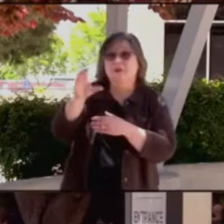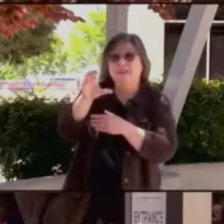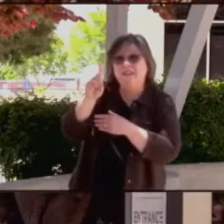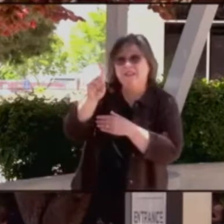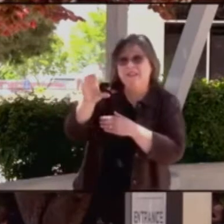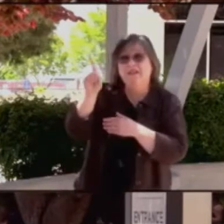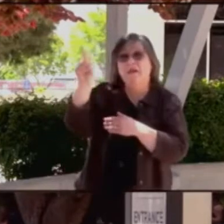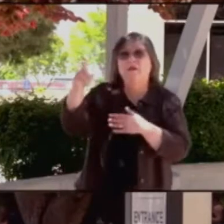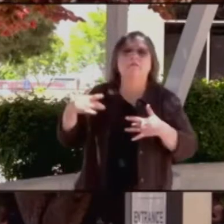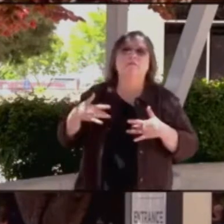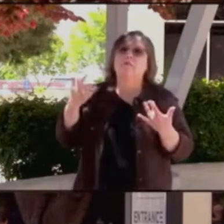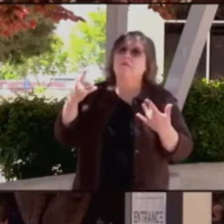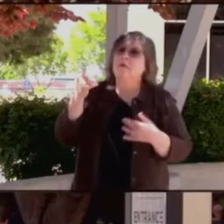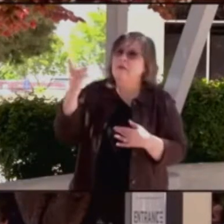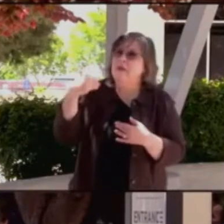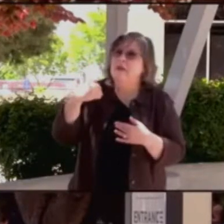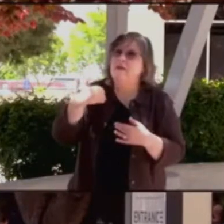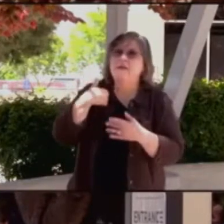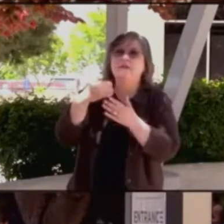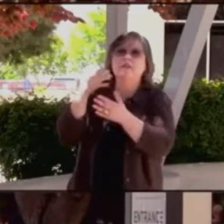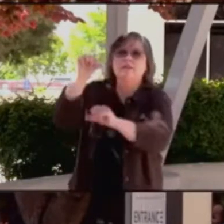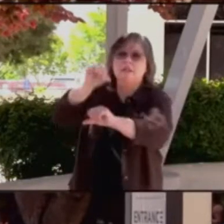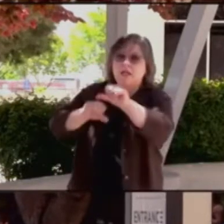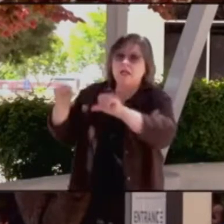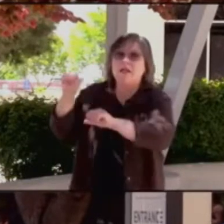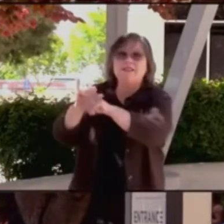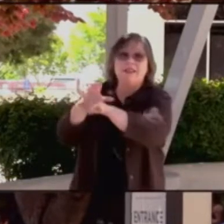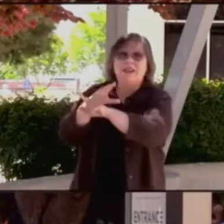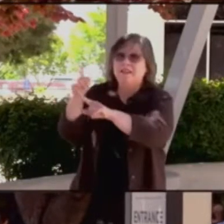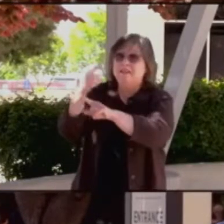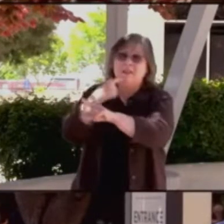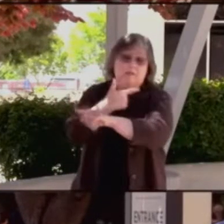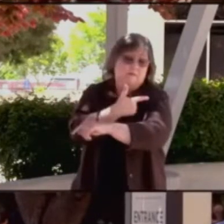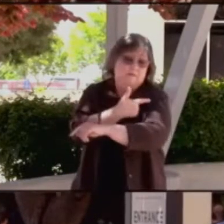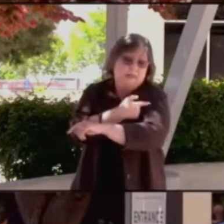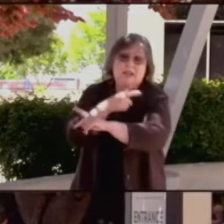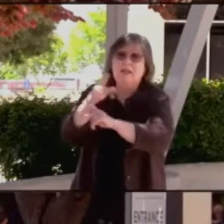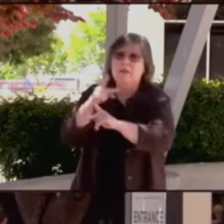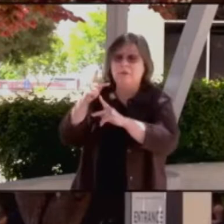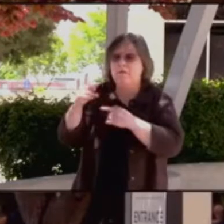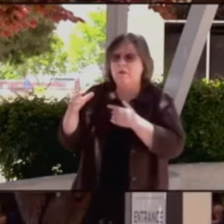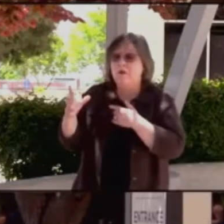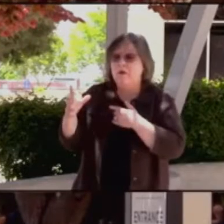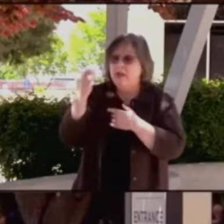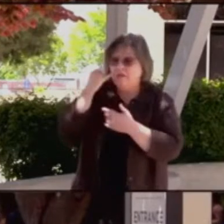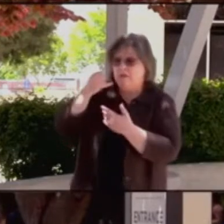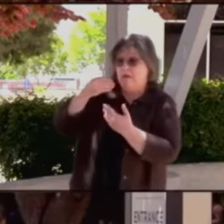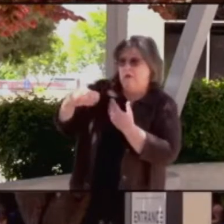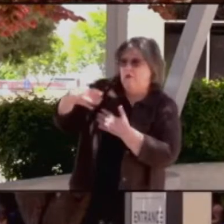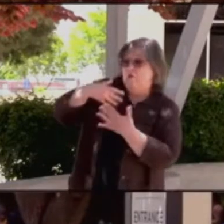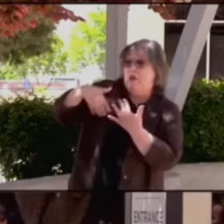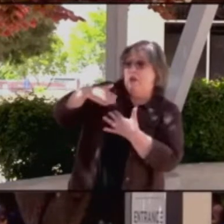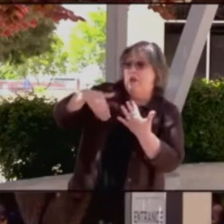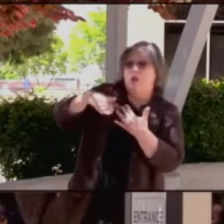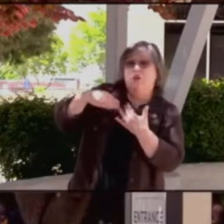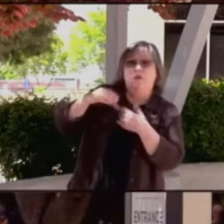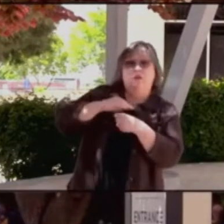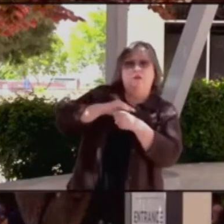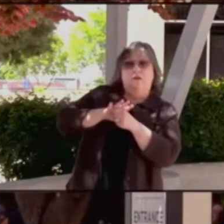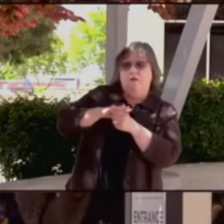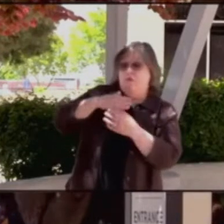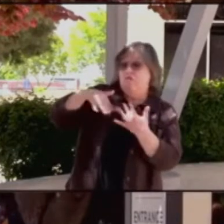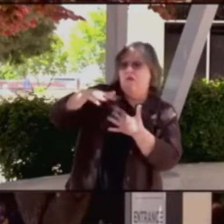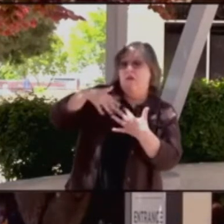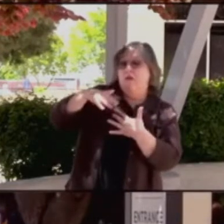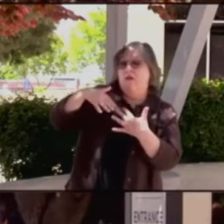that vaccinated people are very unlikely to spread COVID. So that's fantastic, and that's what was really behind the